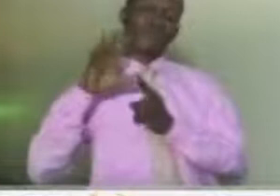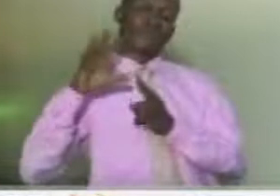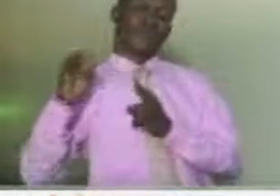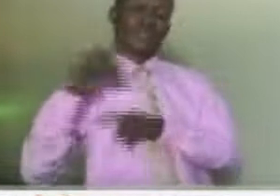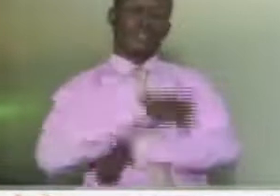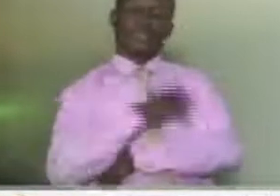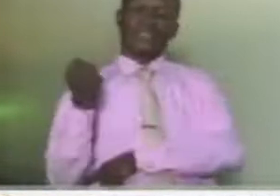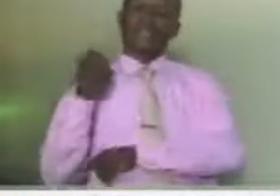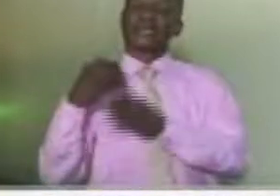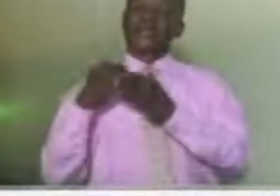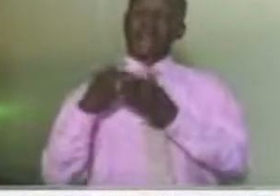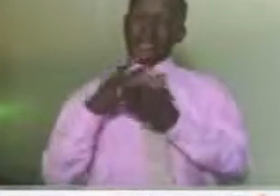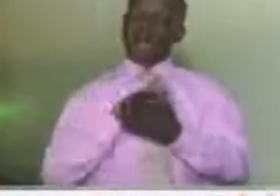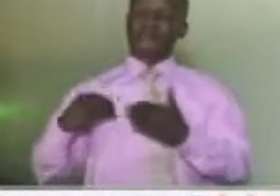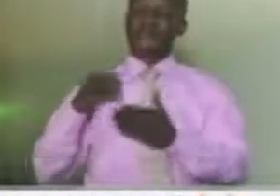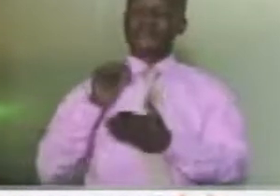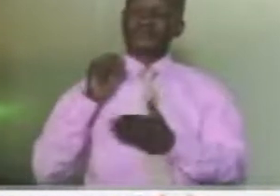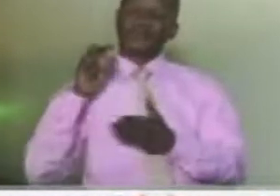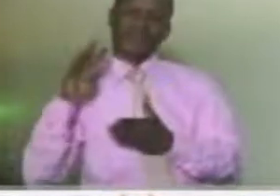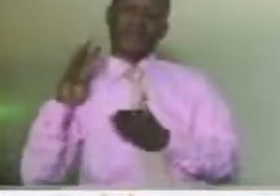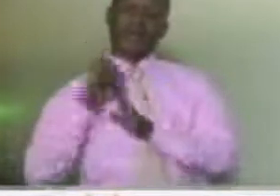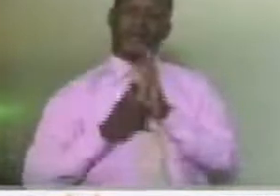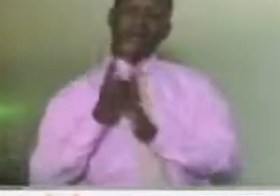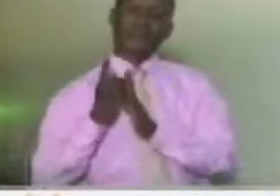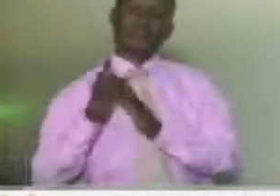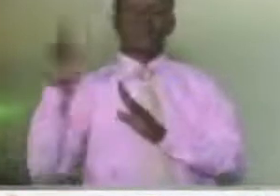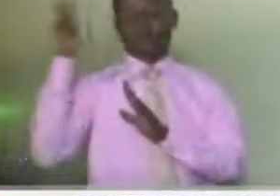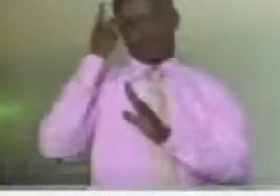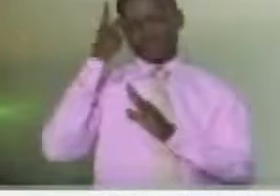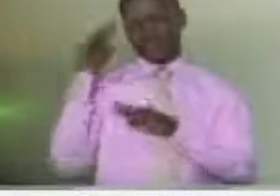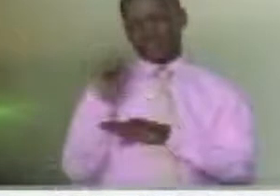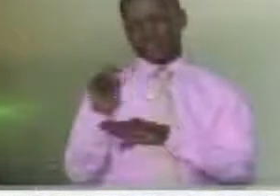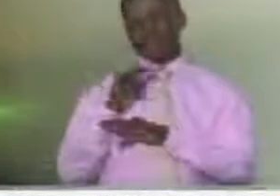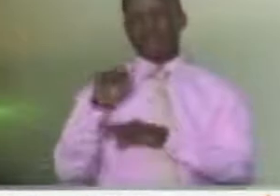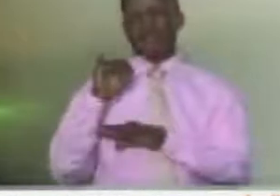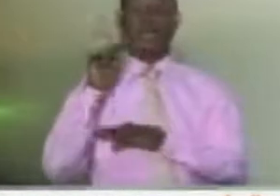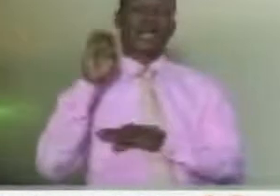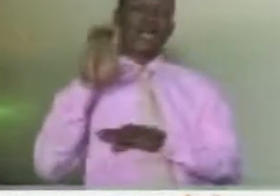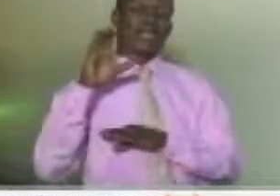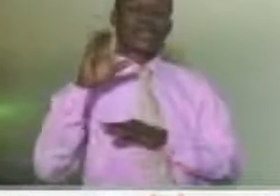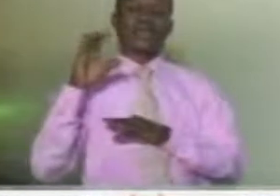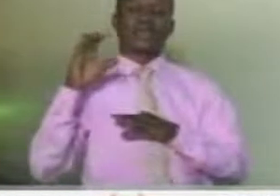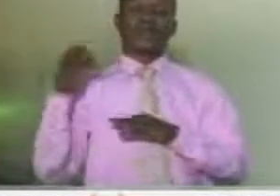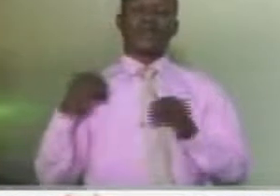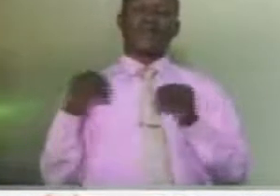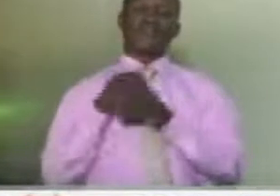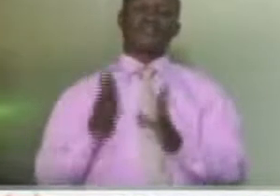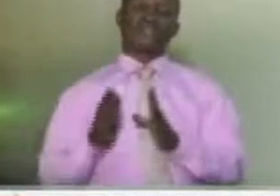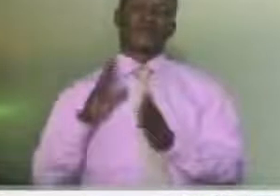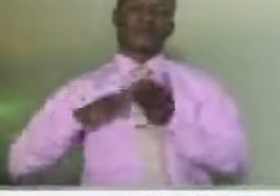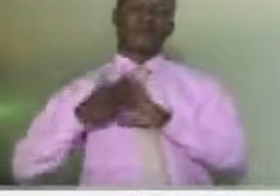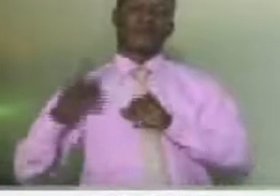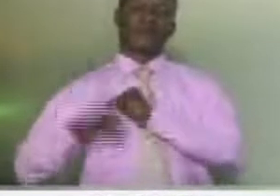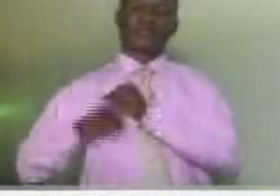and end 24 hours prior to that day. Political neutrality of INEC personnel upon appointment and penalty for